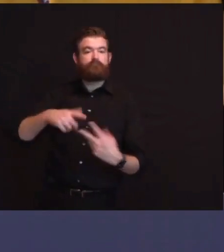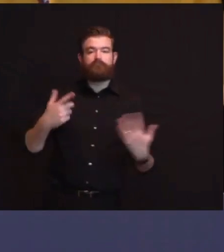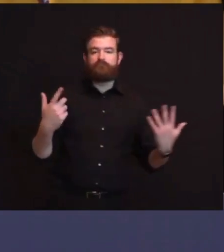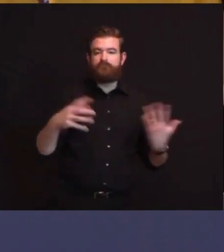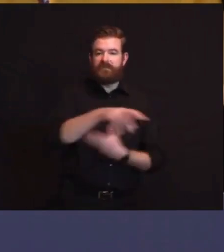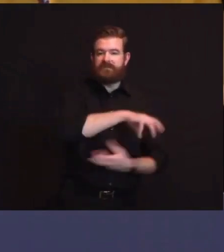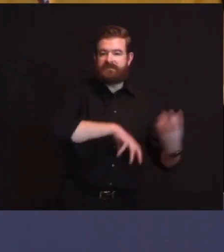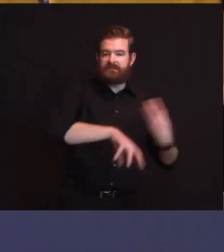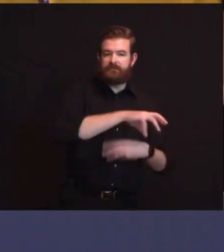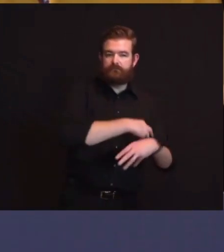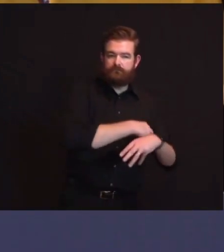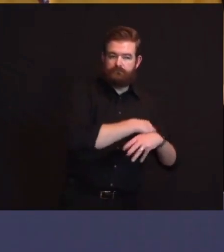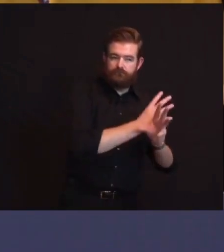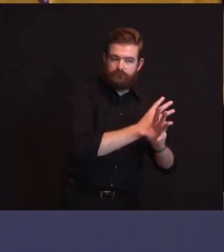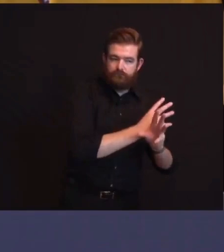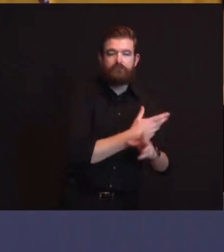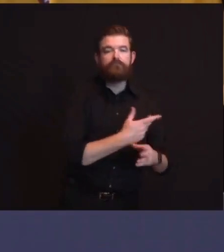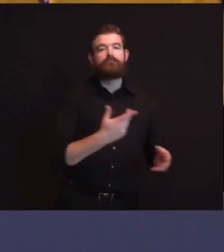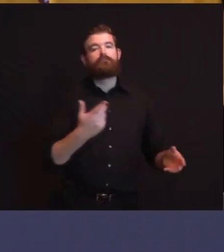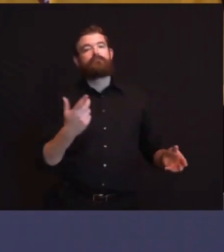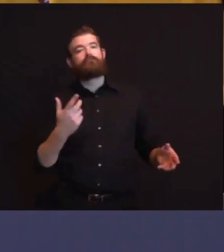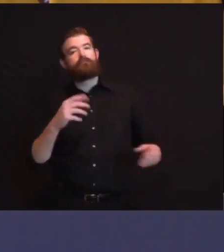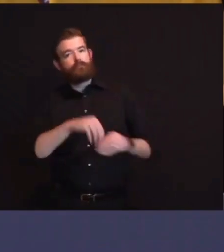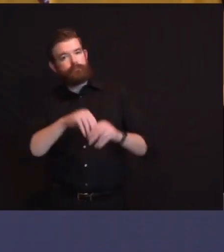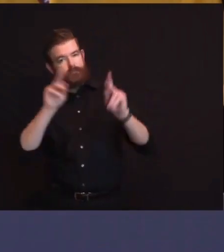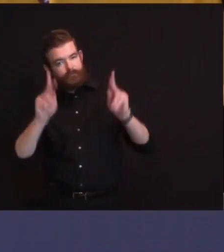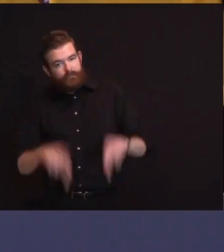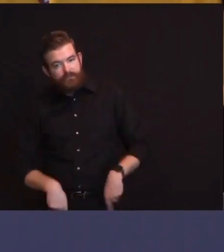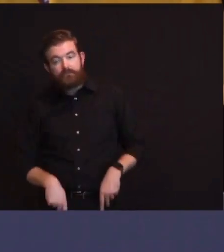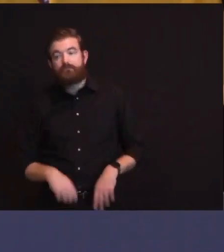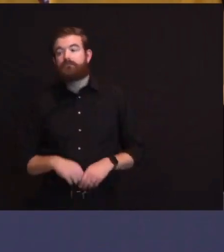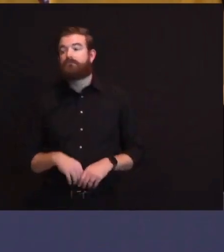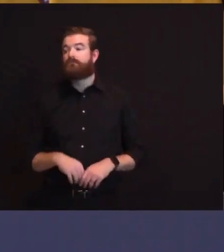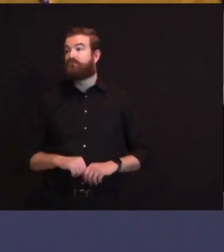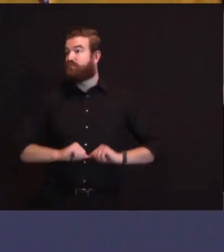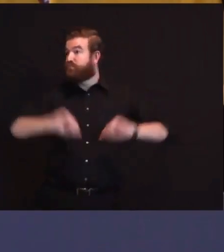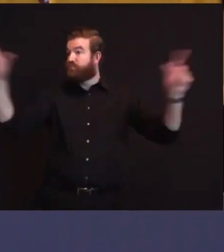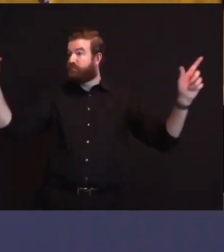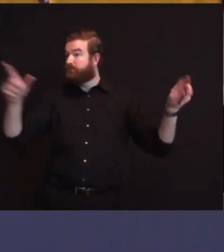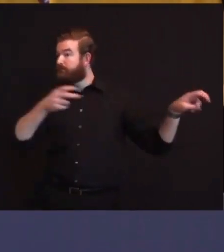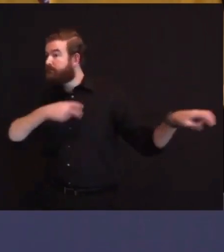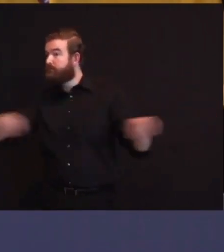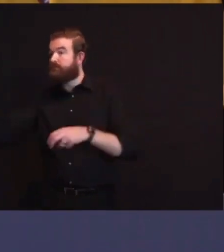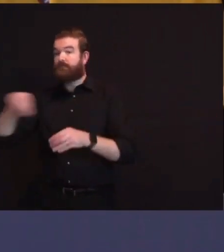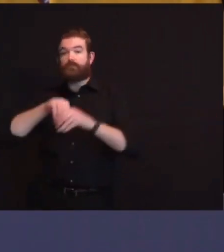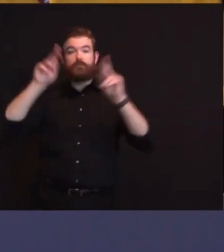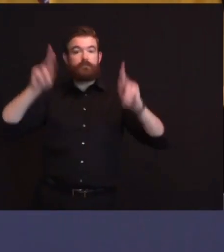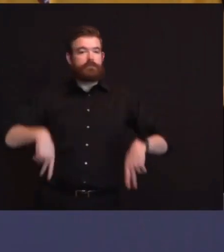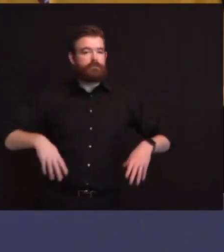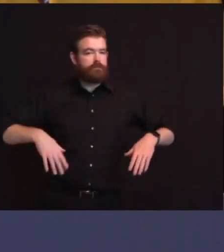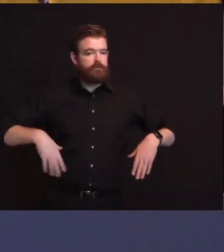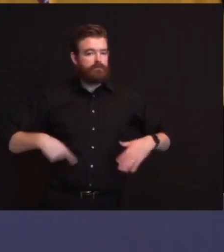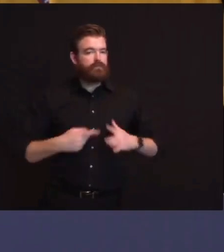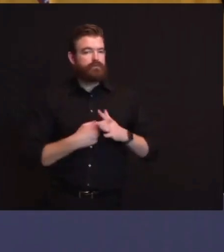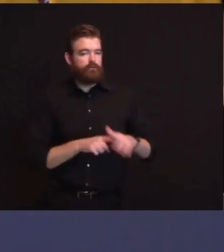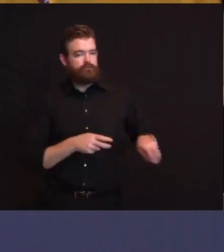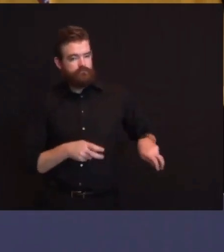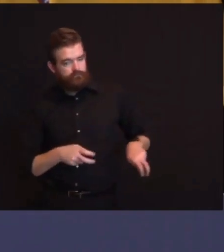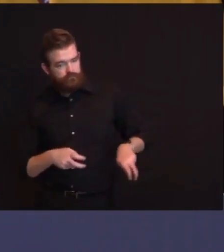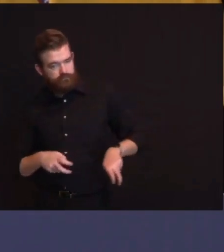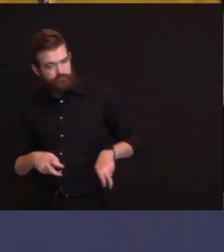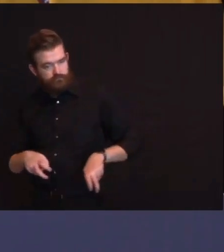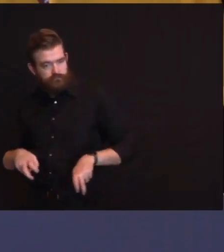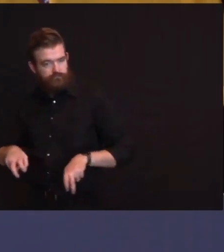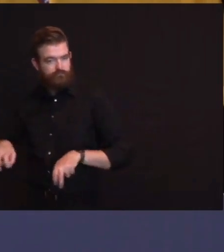And Judy and Tina, over to you. Any other color clusters? We've spoken about Lakewood, and including a couple of other surrounding communities in